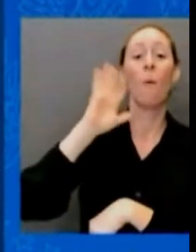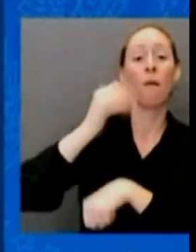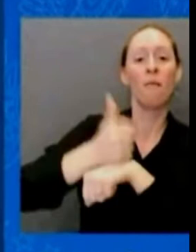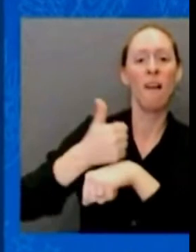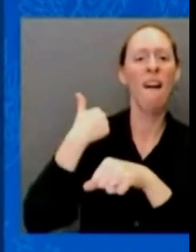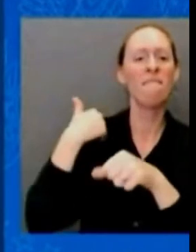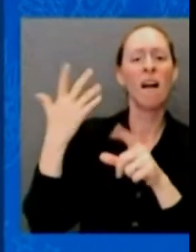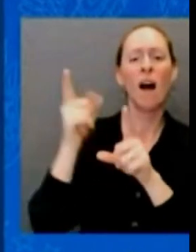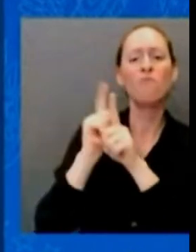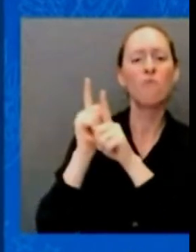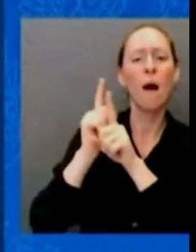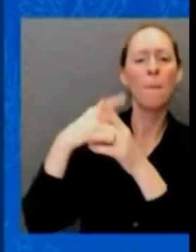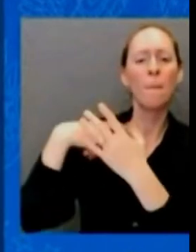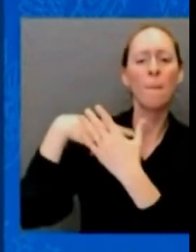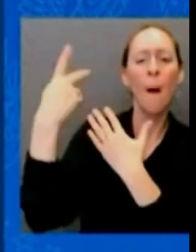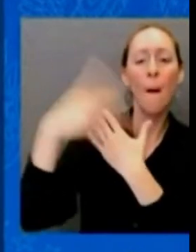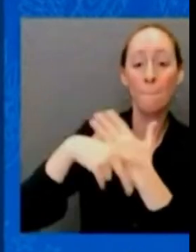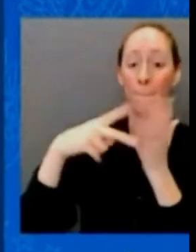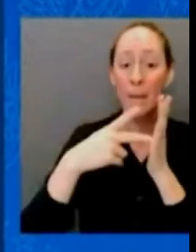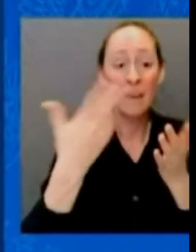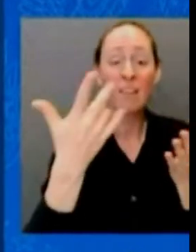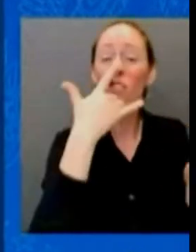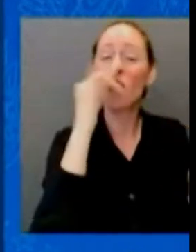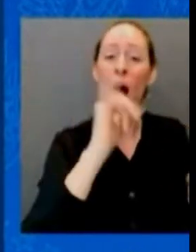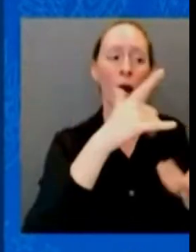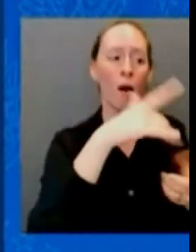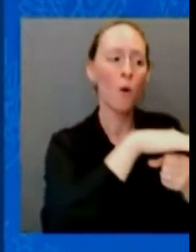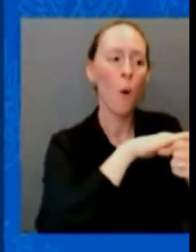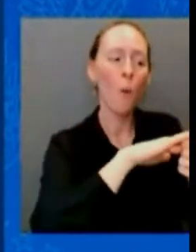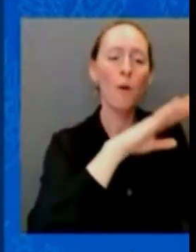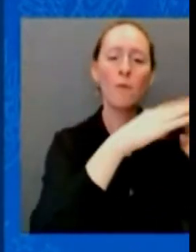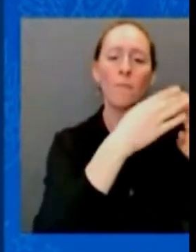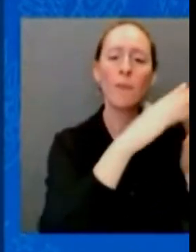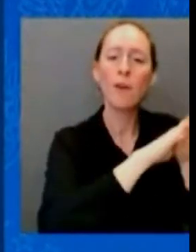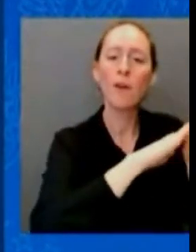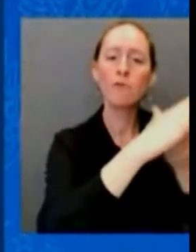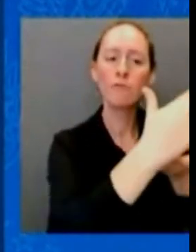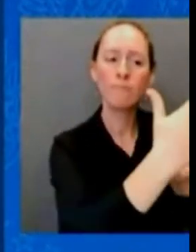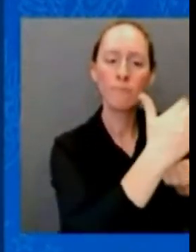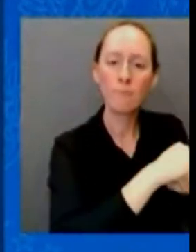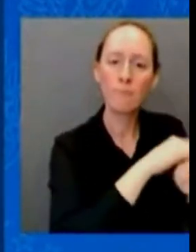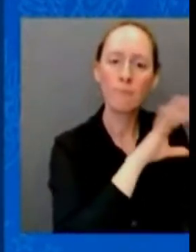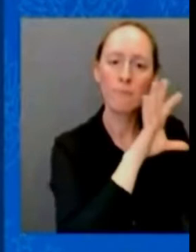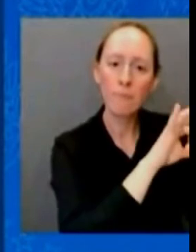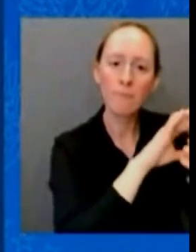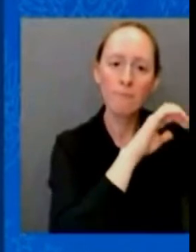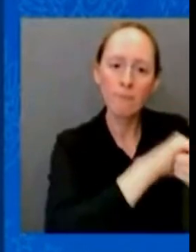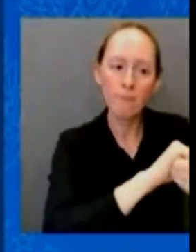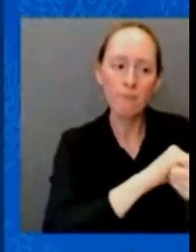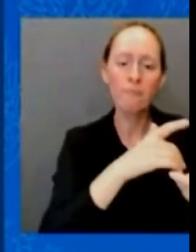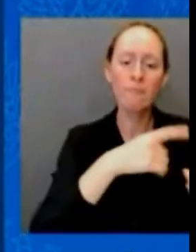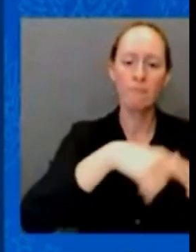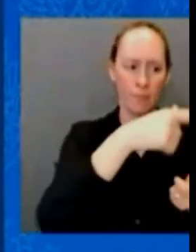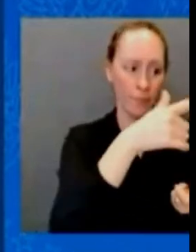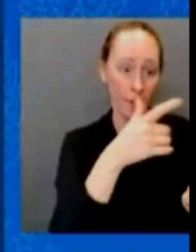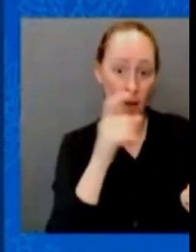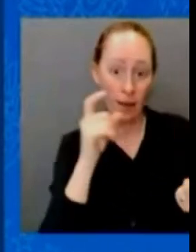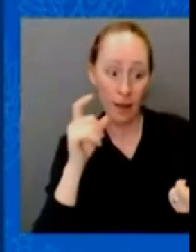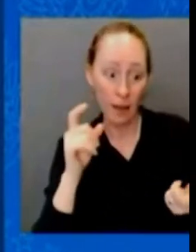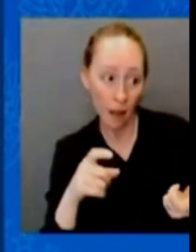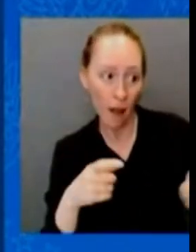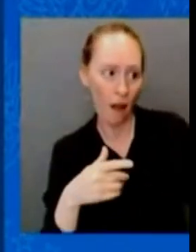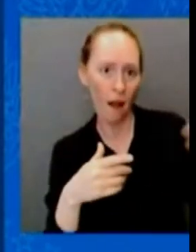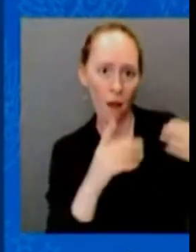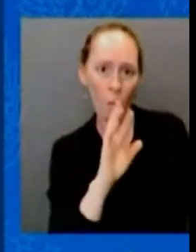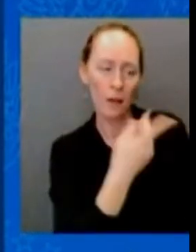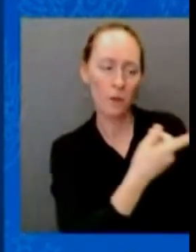site. And it really matters. It matters a lot. America invested in these chips. The federal investment helped